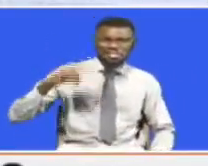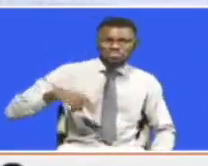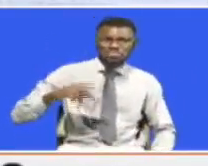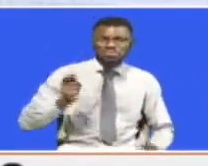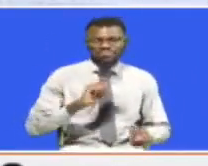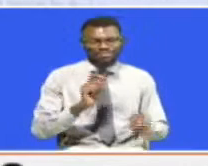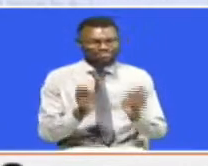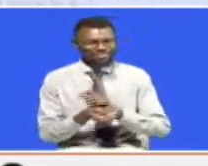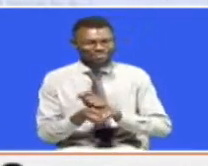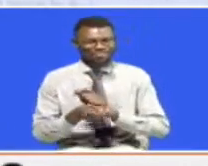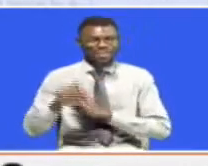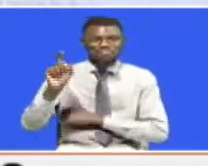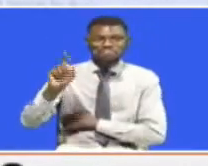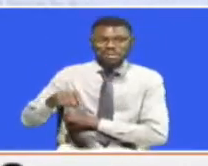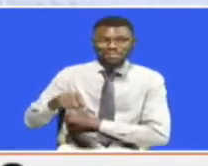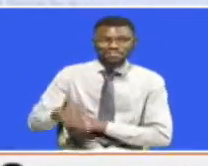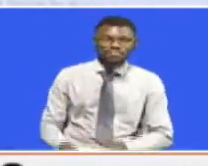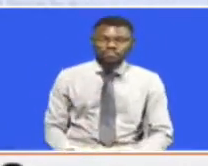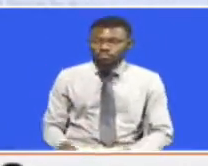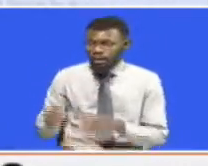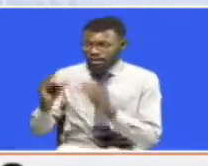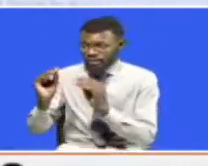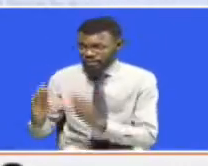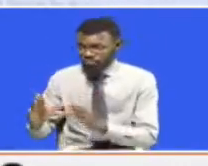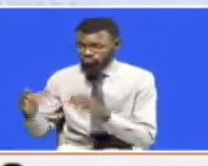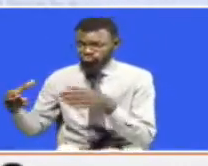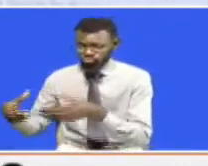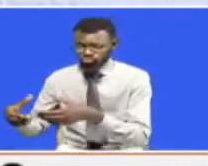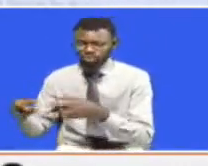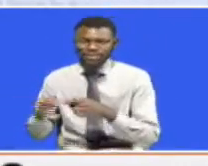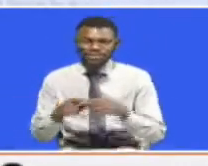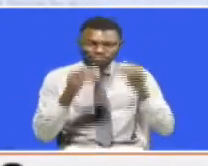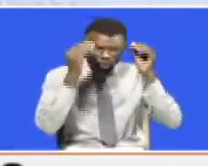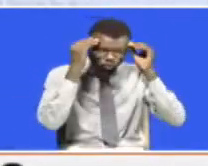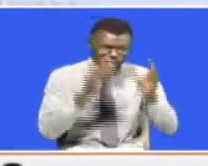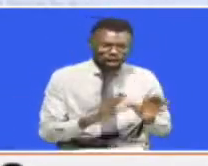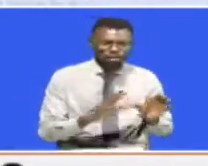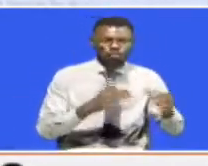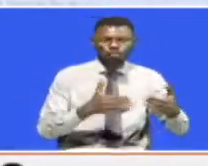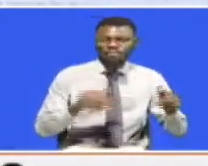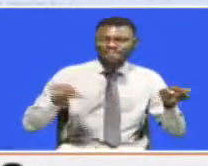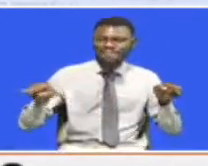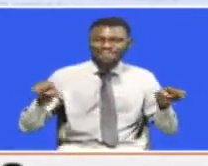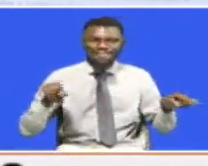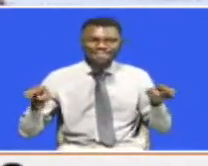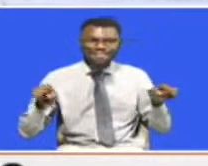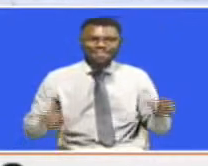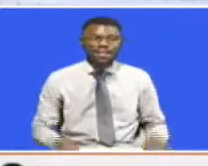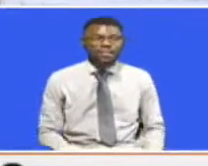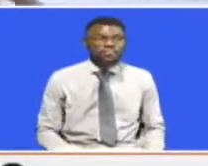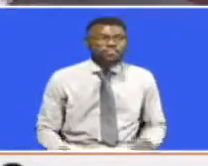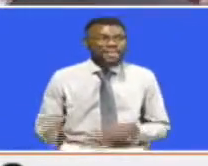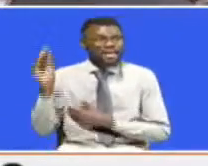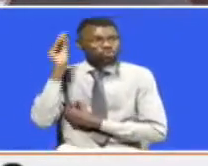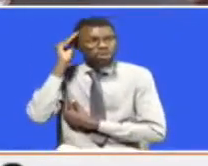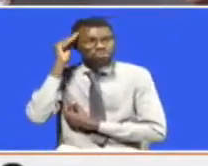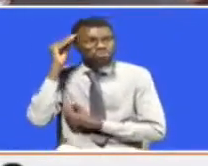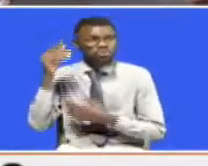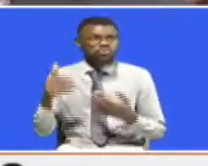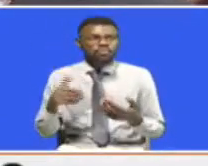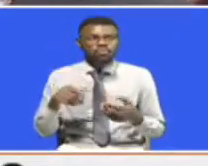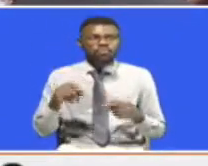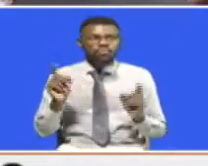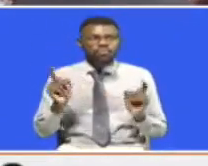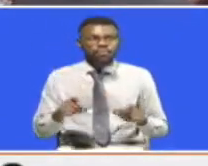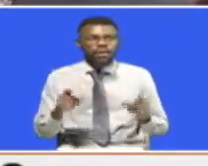both the teachers and also the learners, that education is to